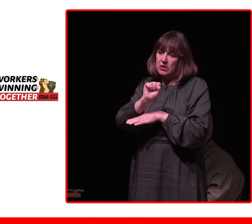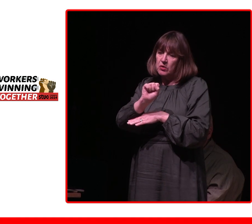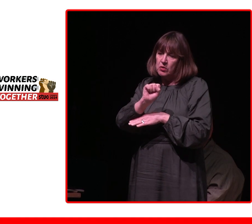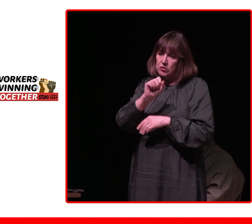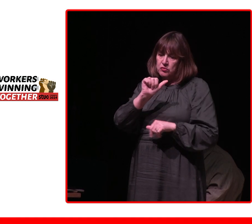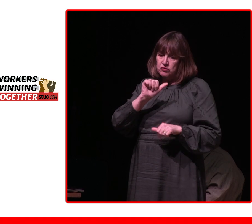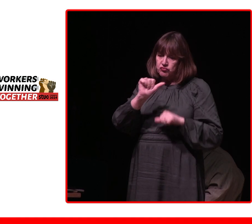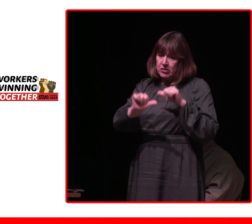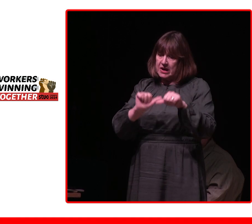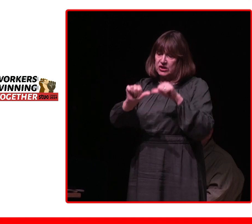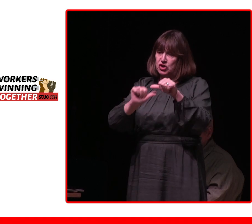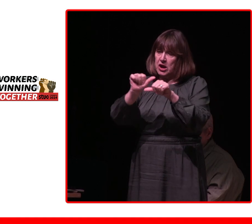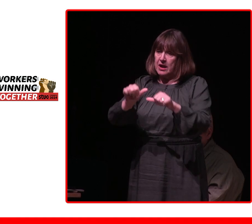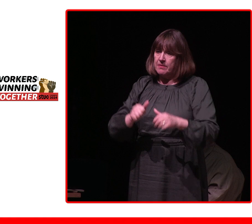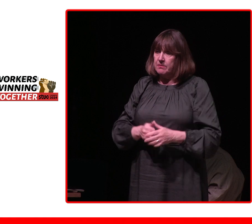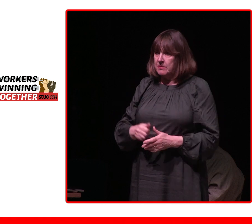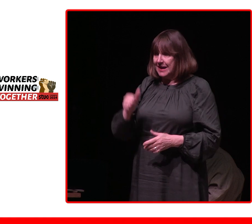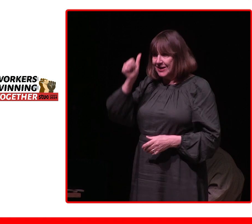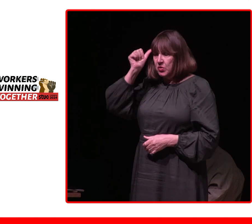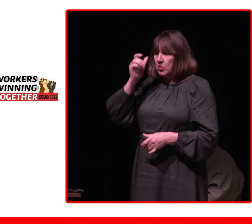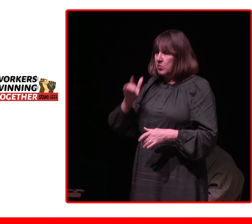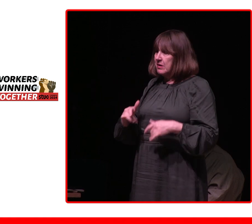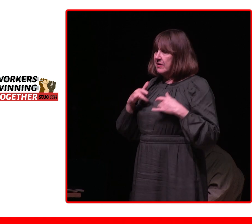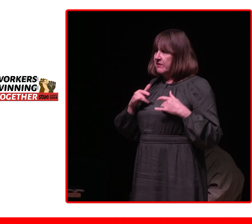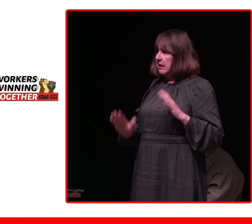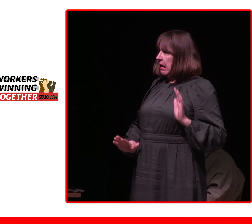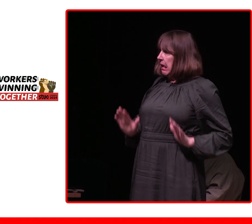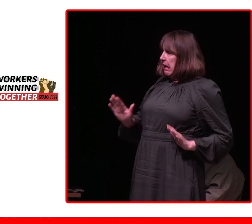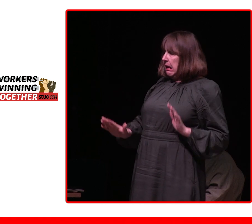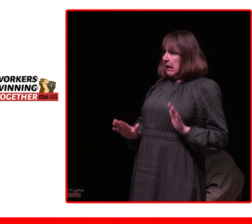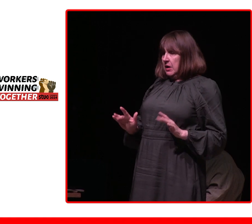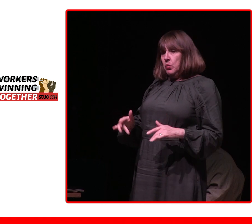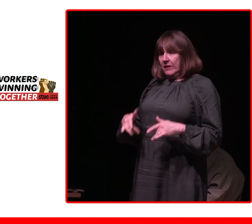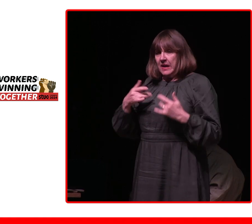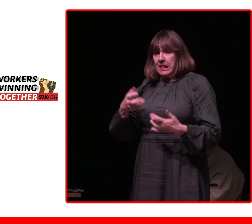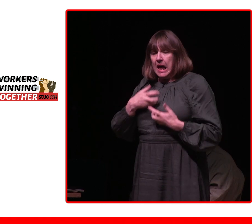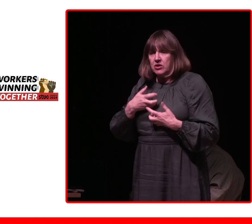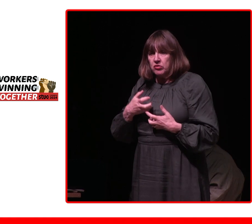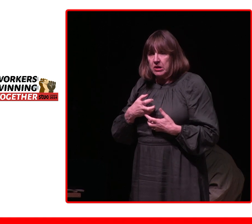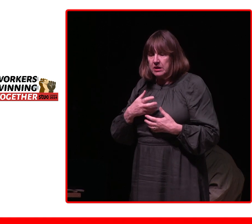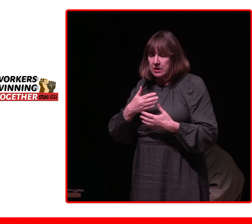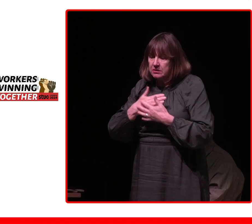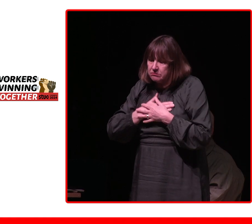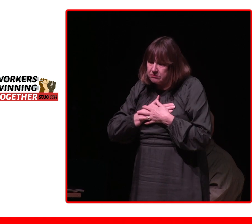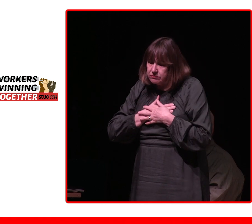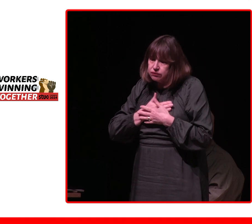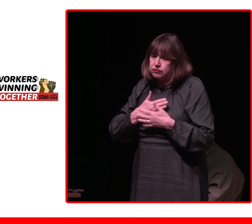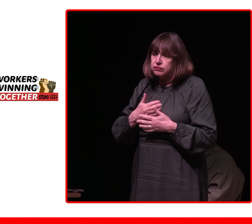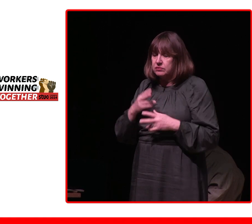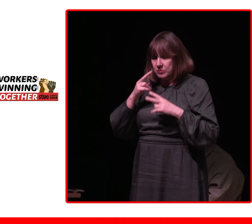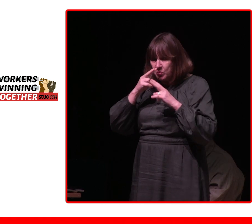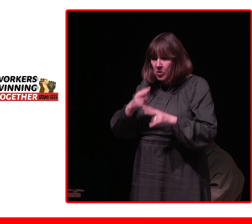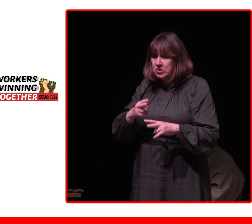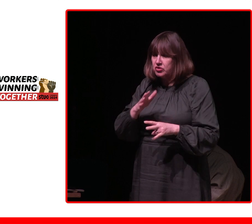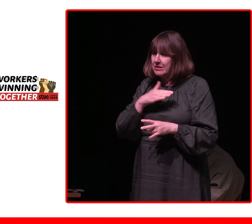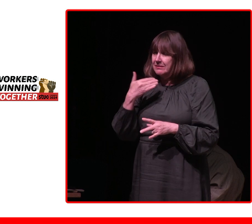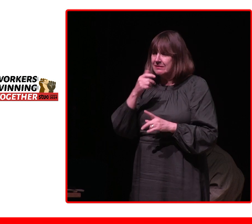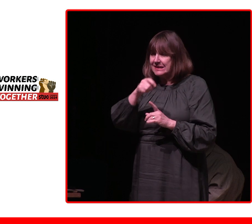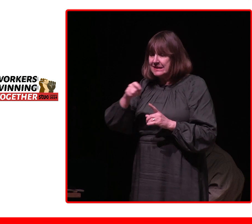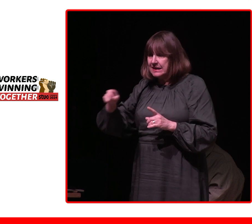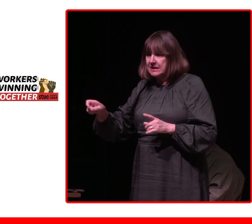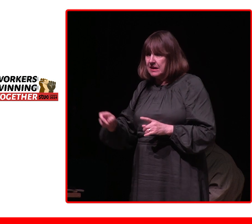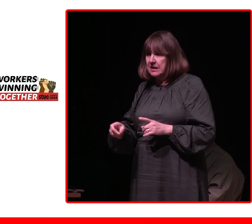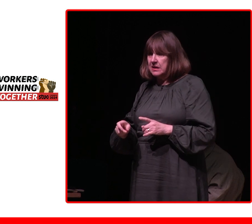continues. I know how powerless we all feel, how angry and heartbroken we all are watching the genocide and